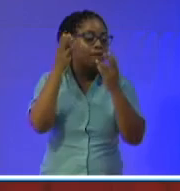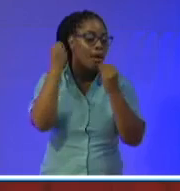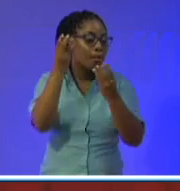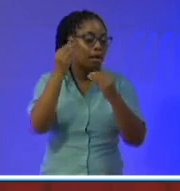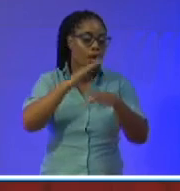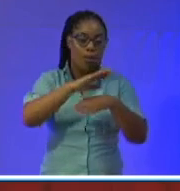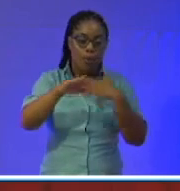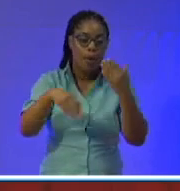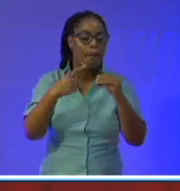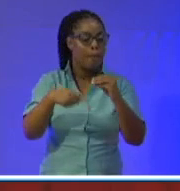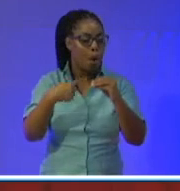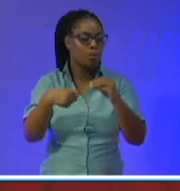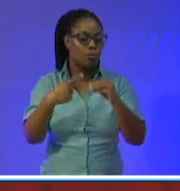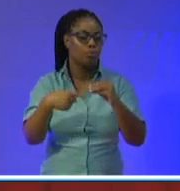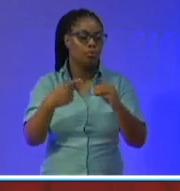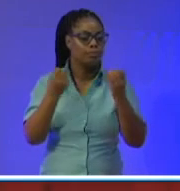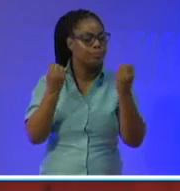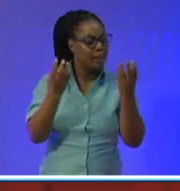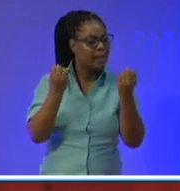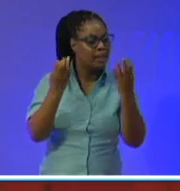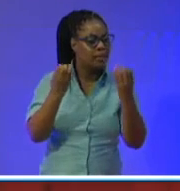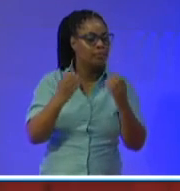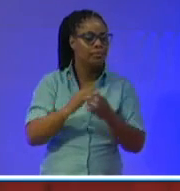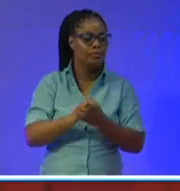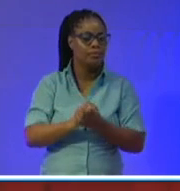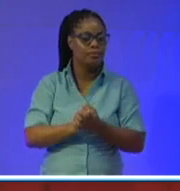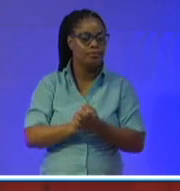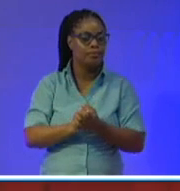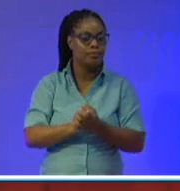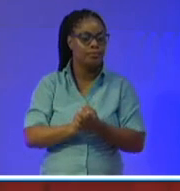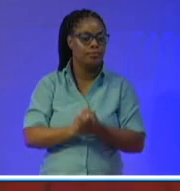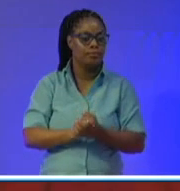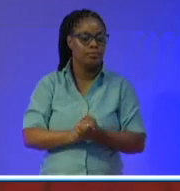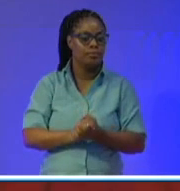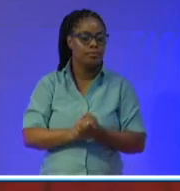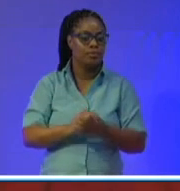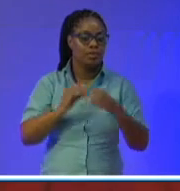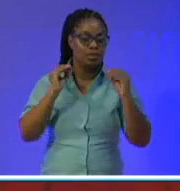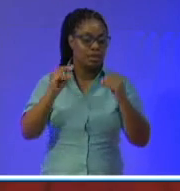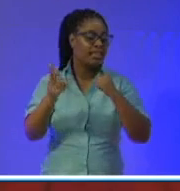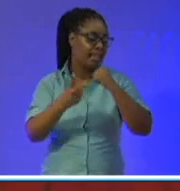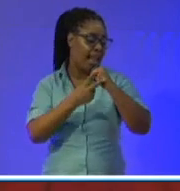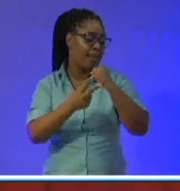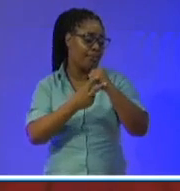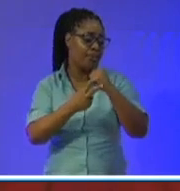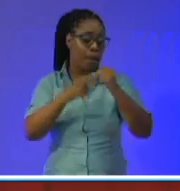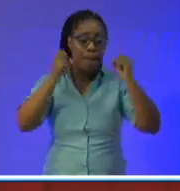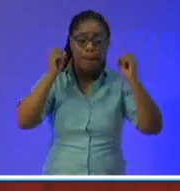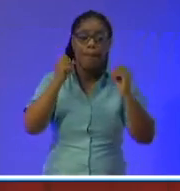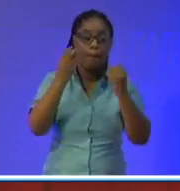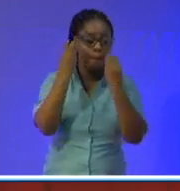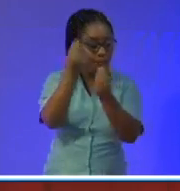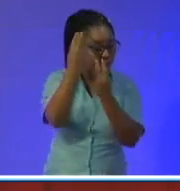also the electronic vaccine passports? Thank you. So I'll deal with the second one first. So